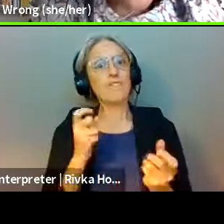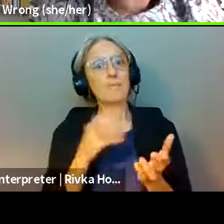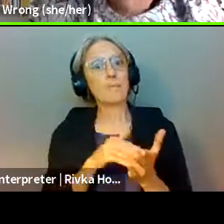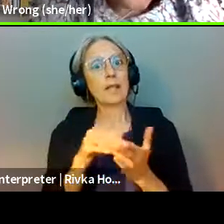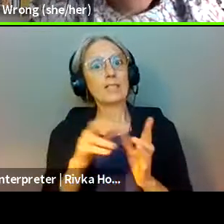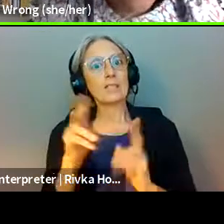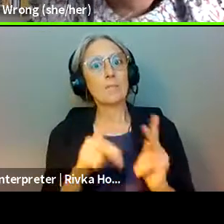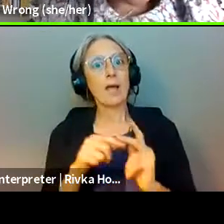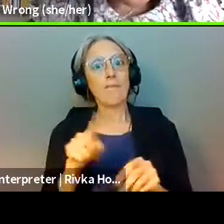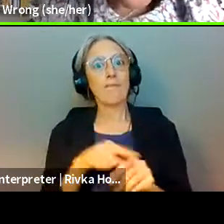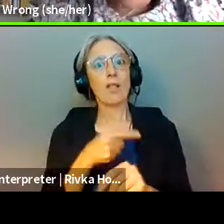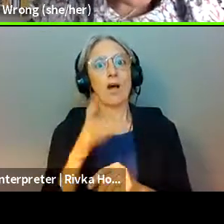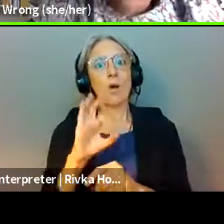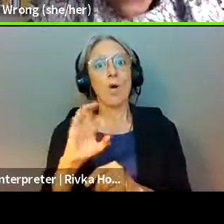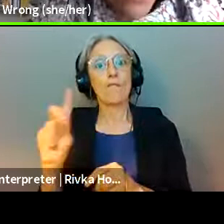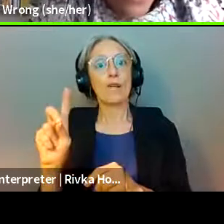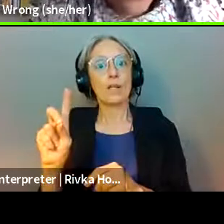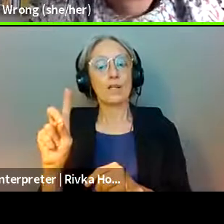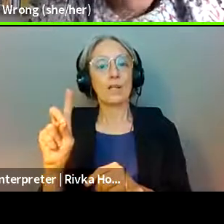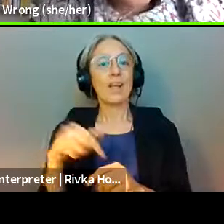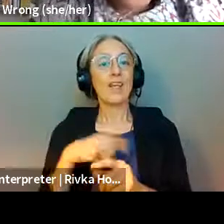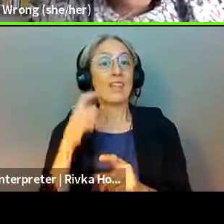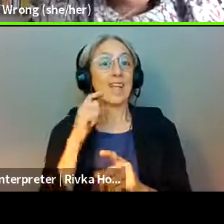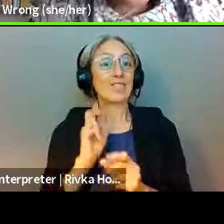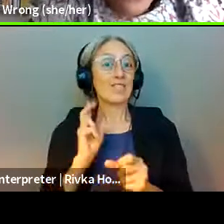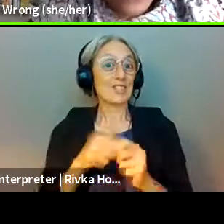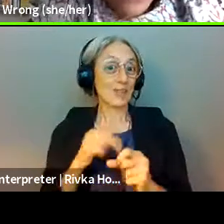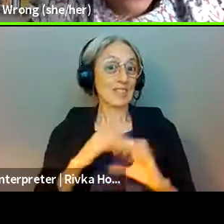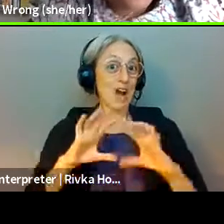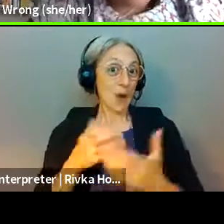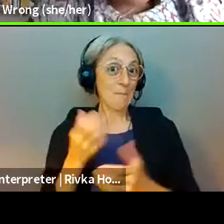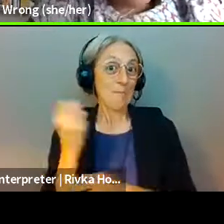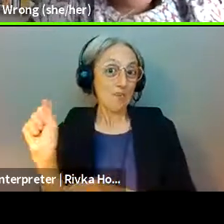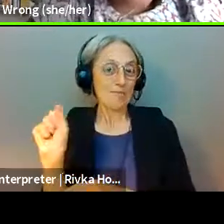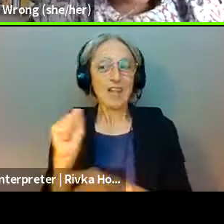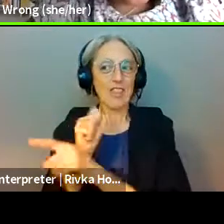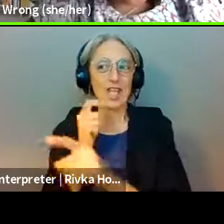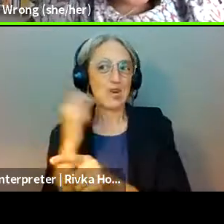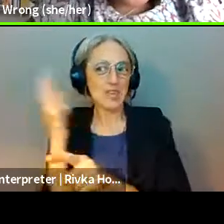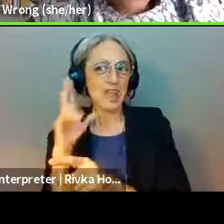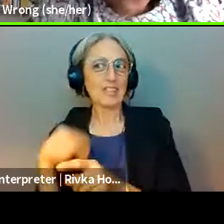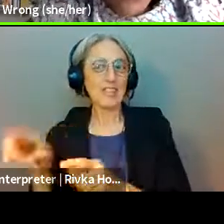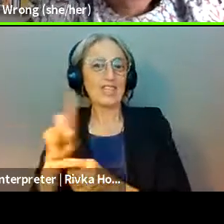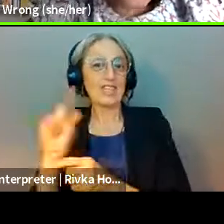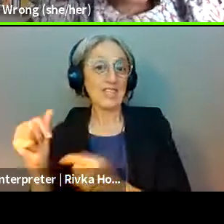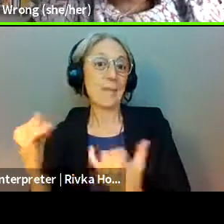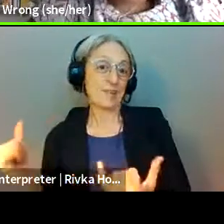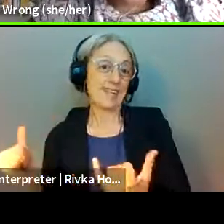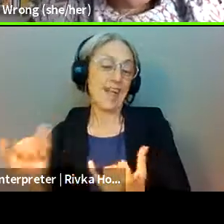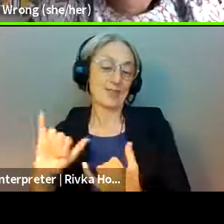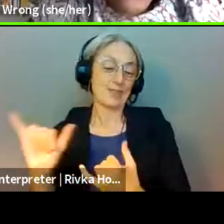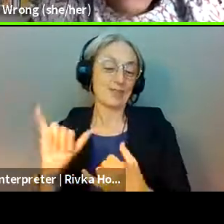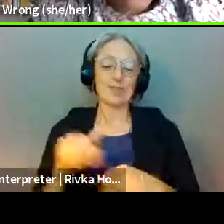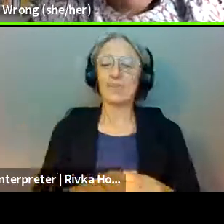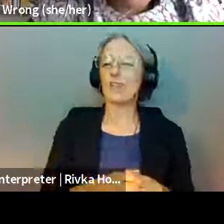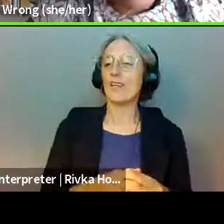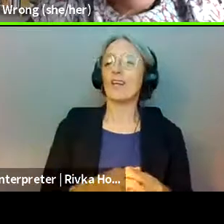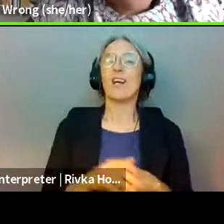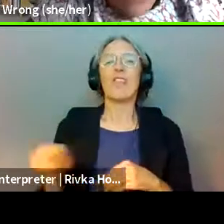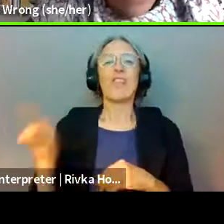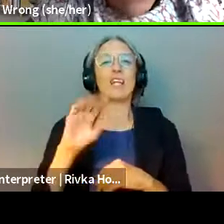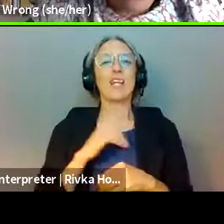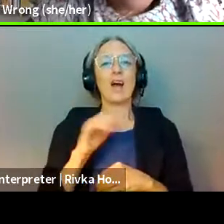have suddenly joined our movement but just don't know it yet. They're going to need our allyship, our support,